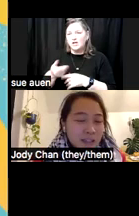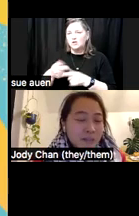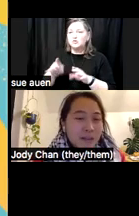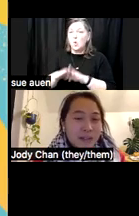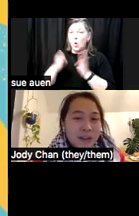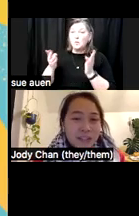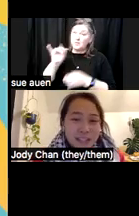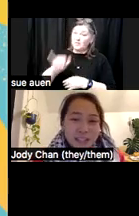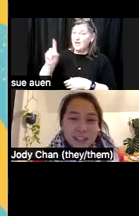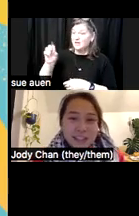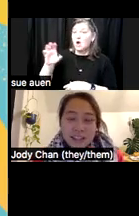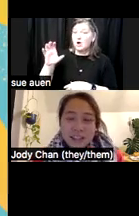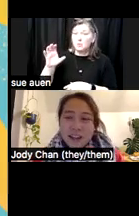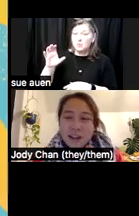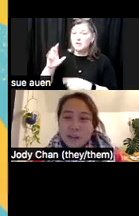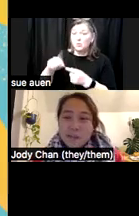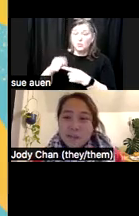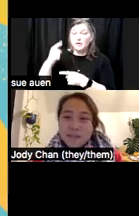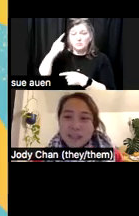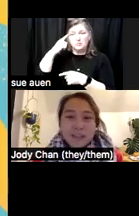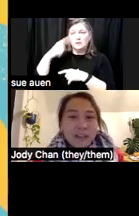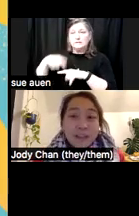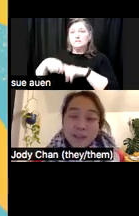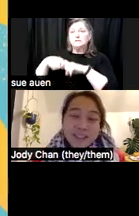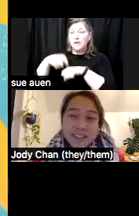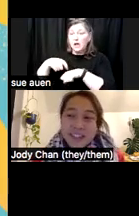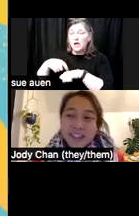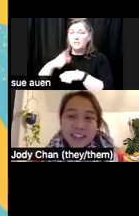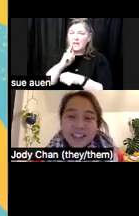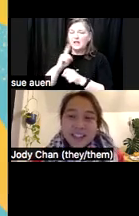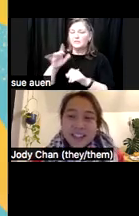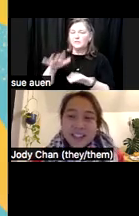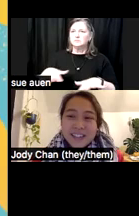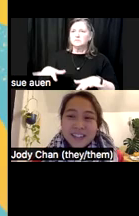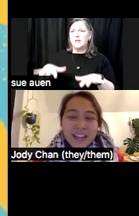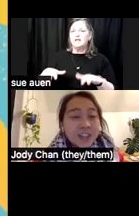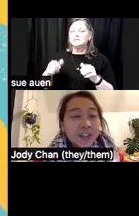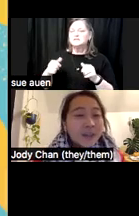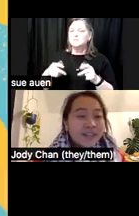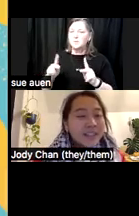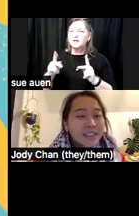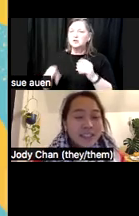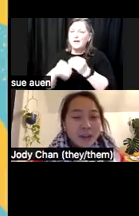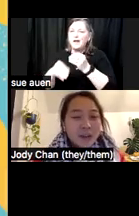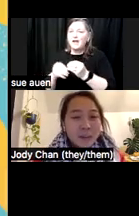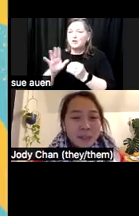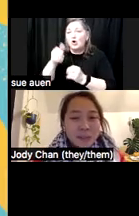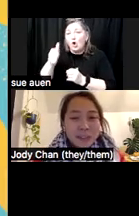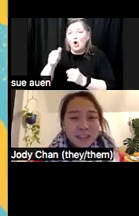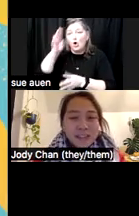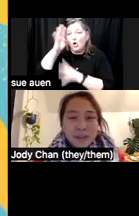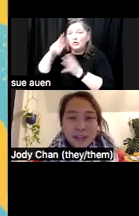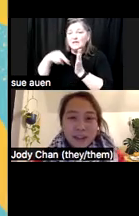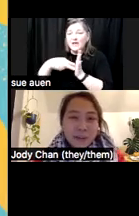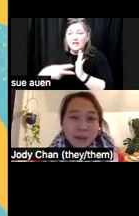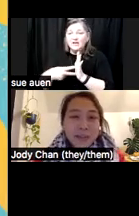that document when you have a second, and if you have the space to do it, and to add your own definitions and your own